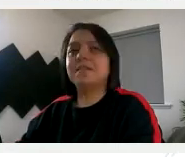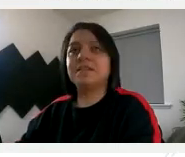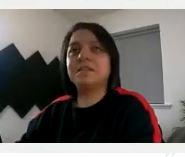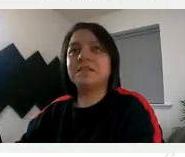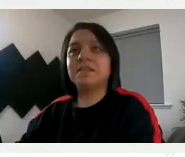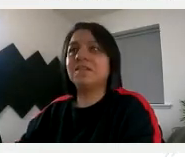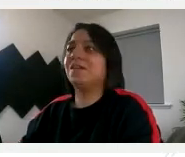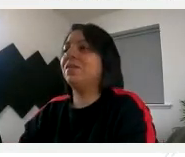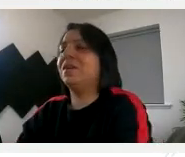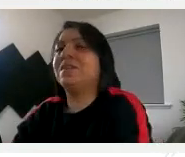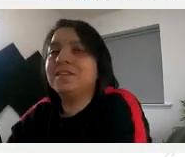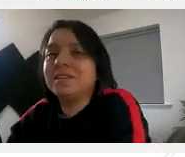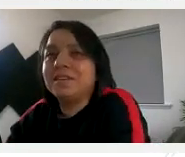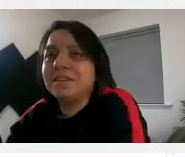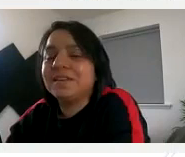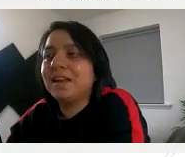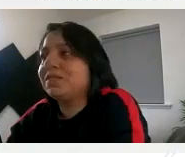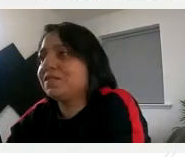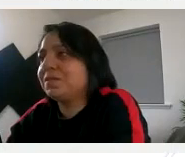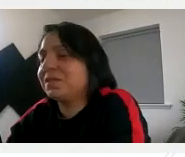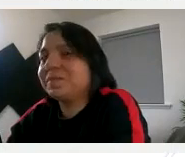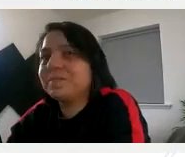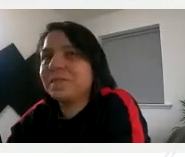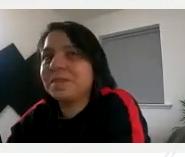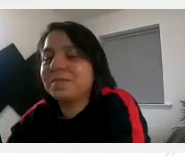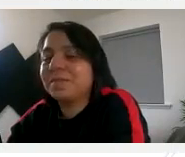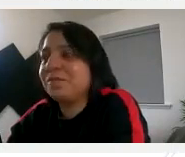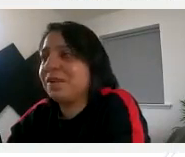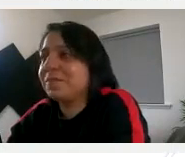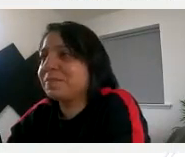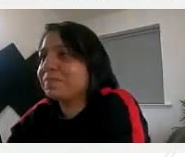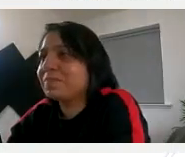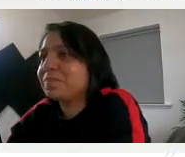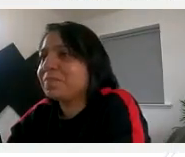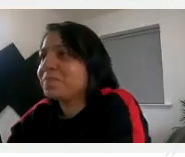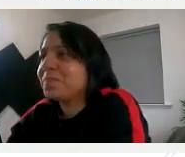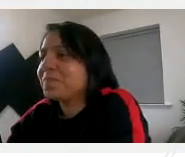No, we don't. No, we No. don't. No. Nando's is awesome. Peri peri.